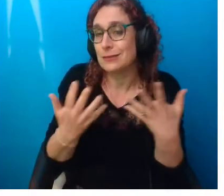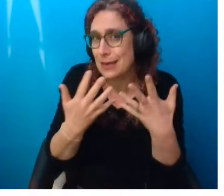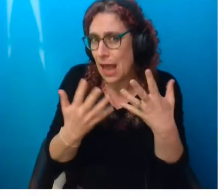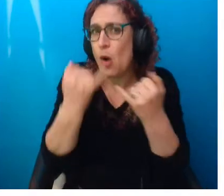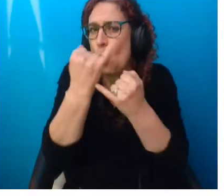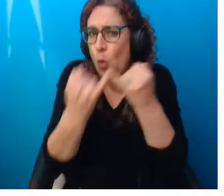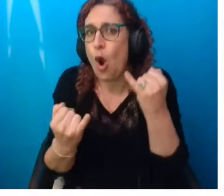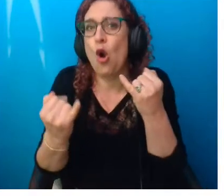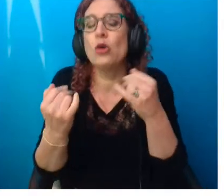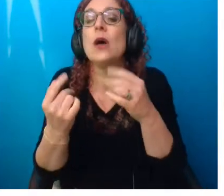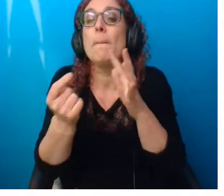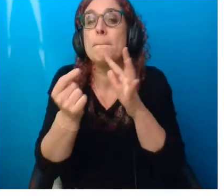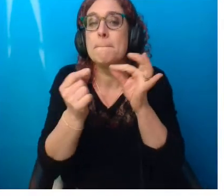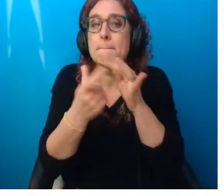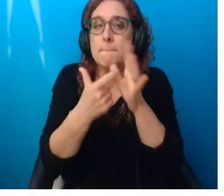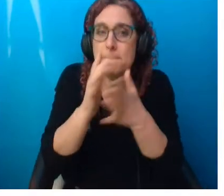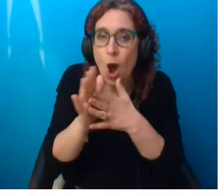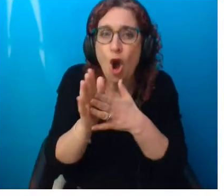pollens.